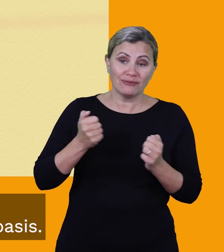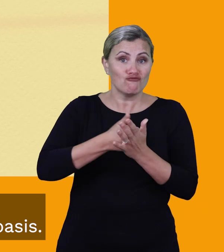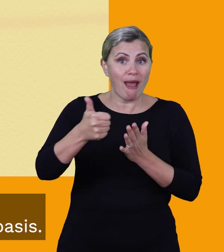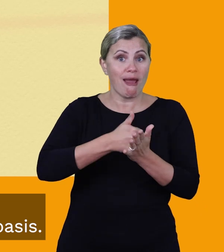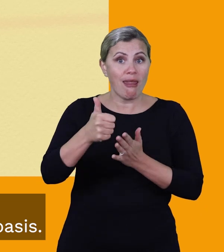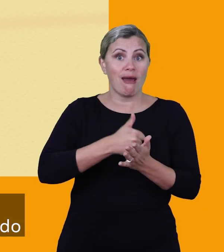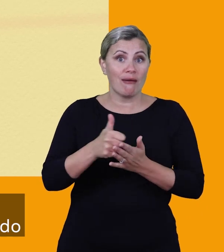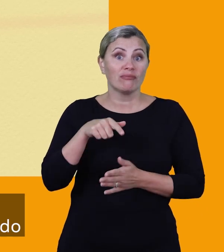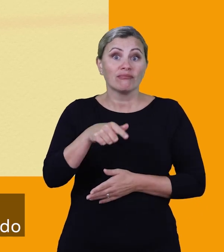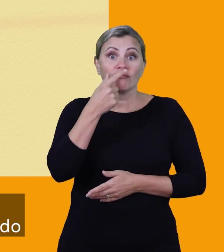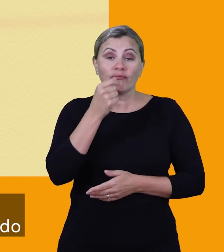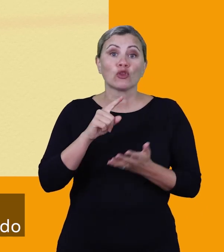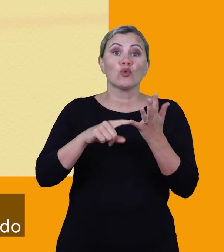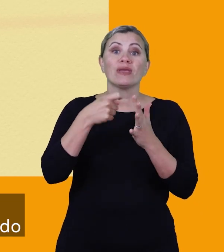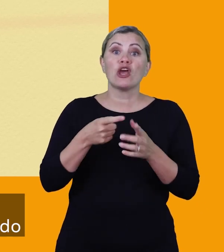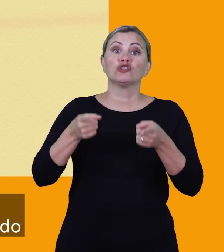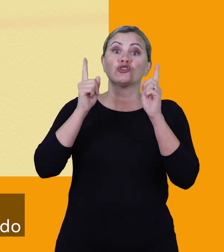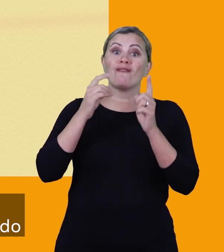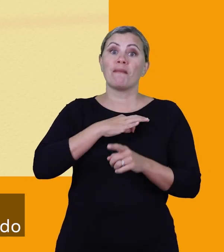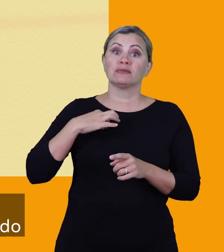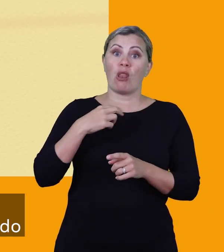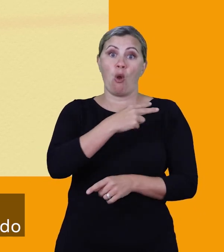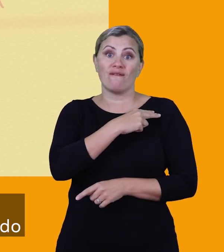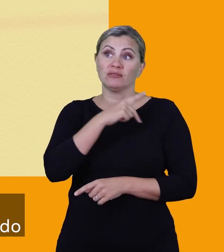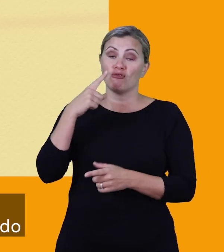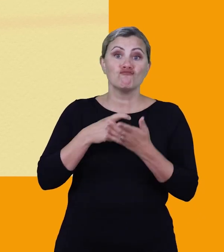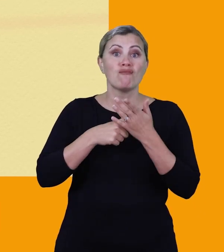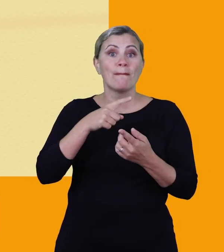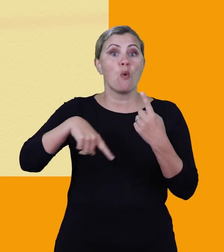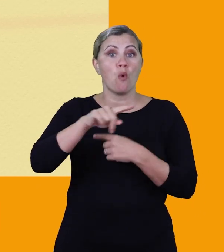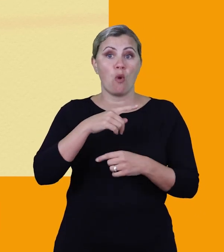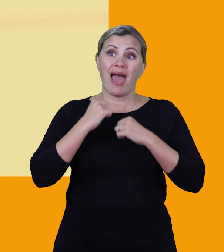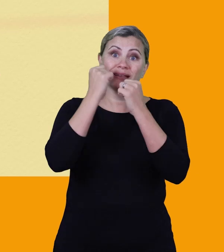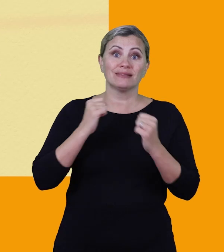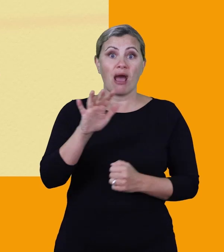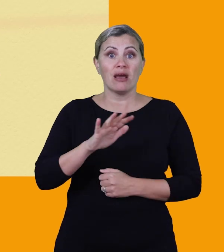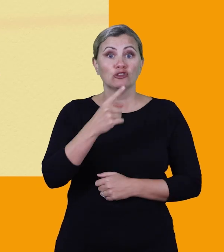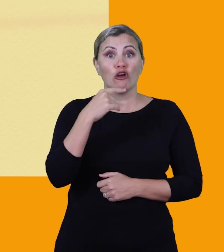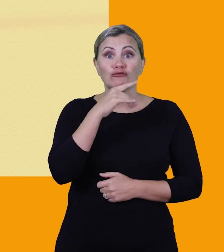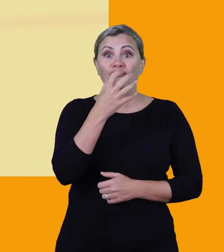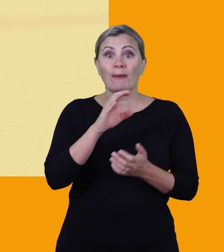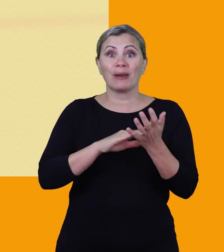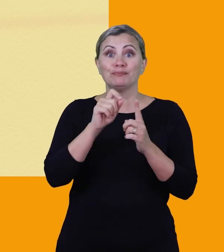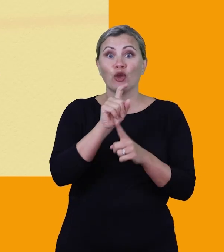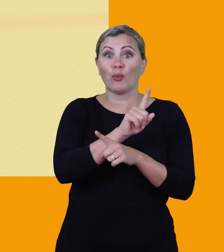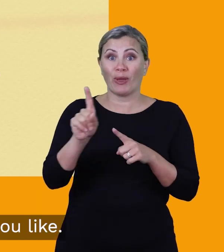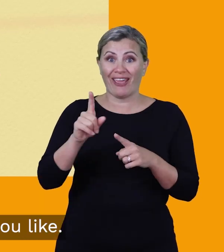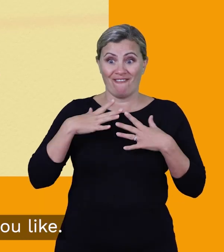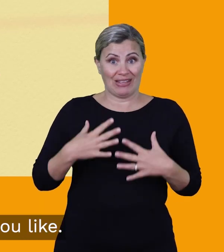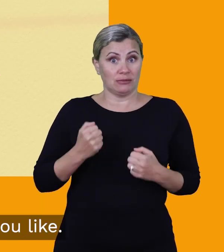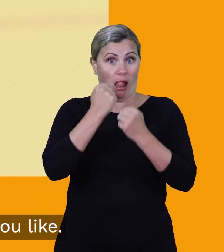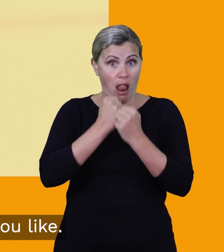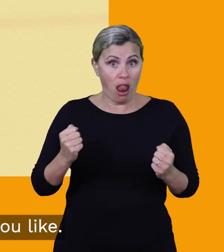on a regular basis. The UK's chief medical officers recommend adults do at least 150 minutes of physical activity a week.